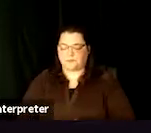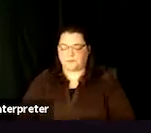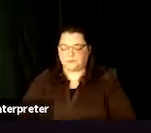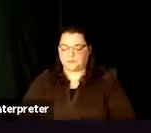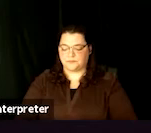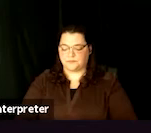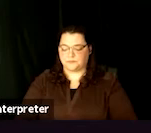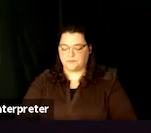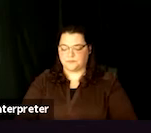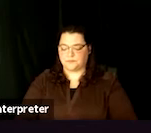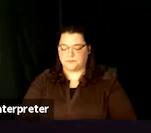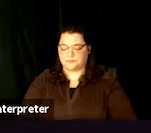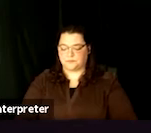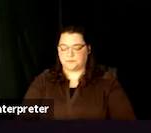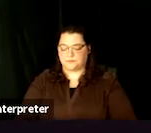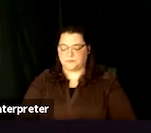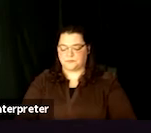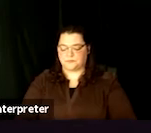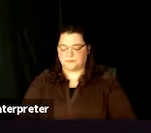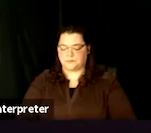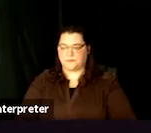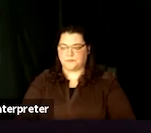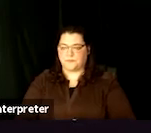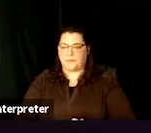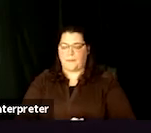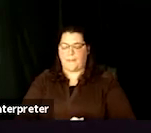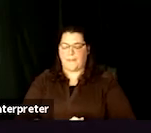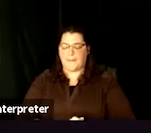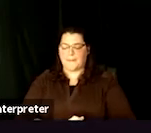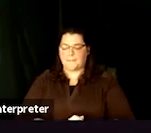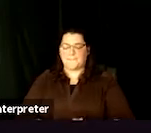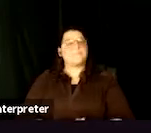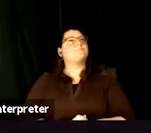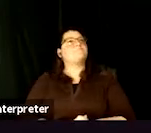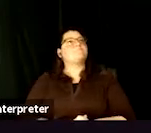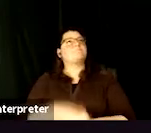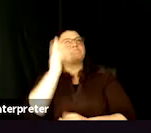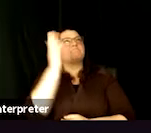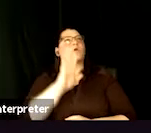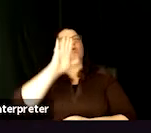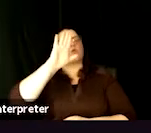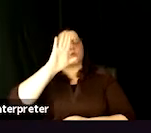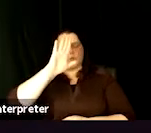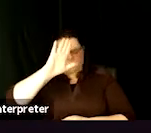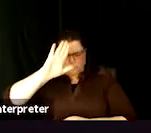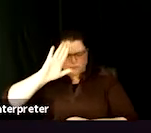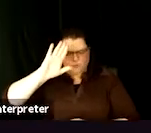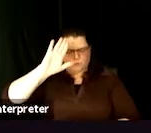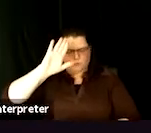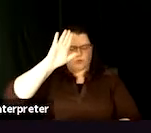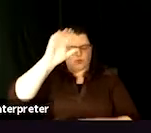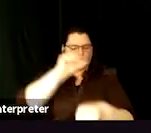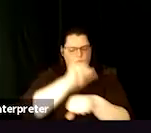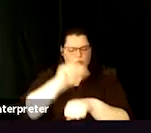O God, whose wonderful deeds of old shine forth even to our own day, you once delivered by the power of your